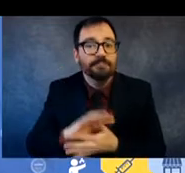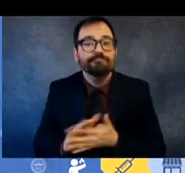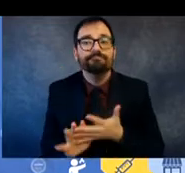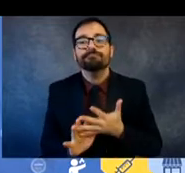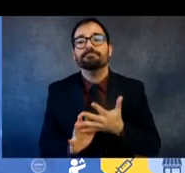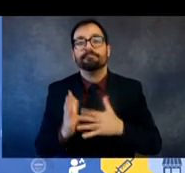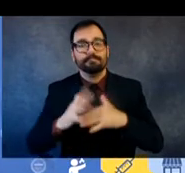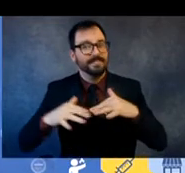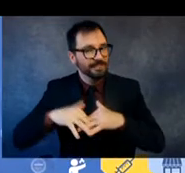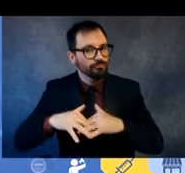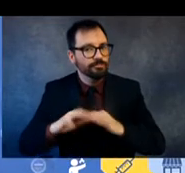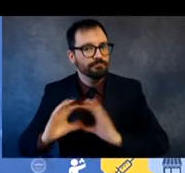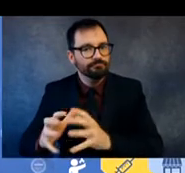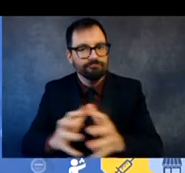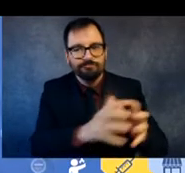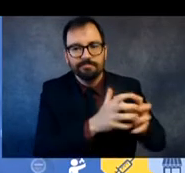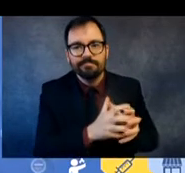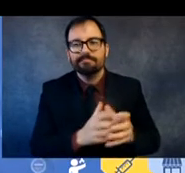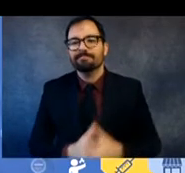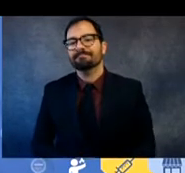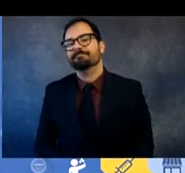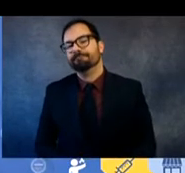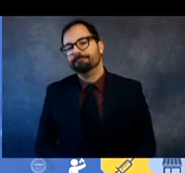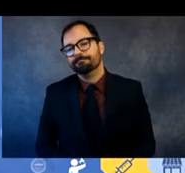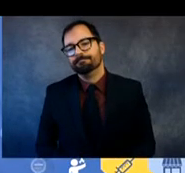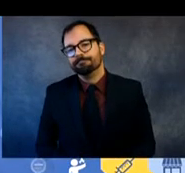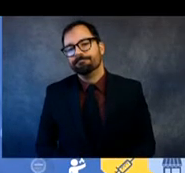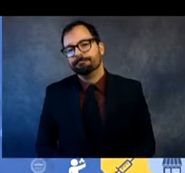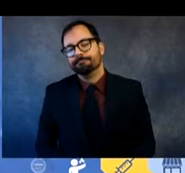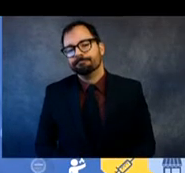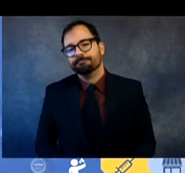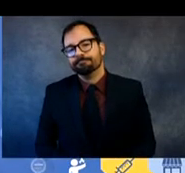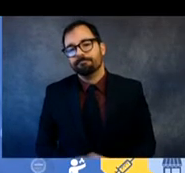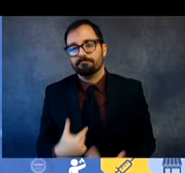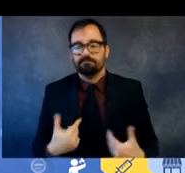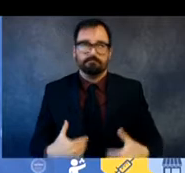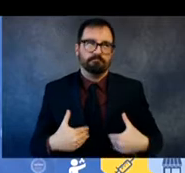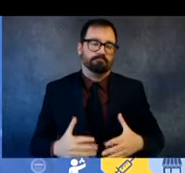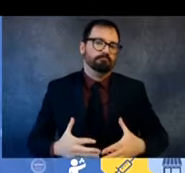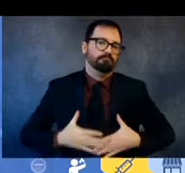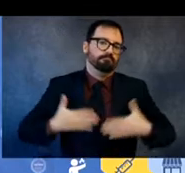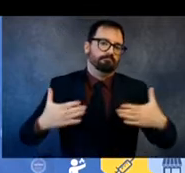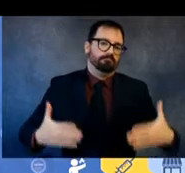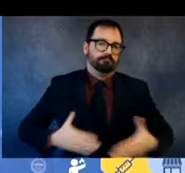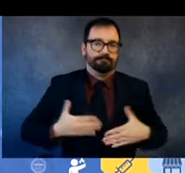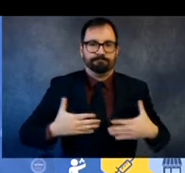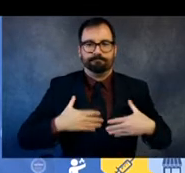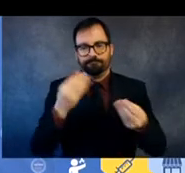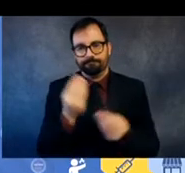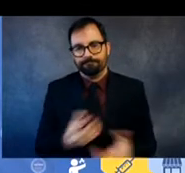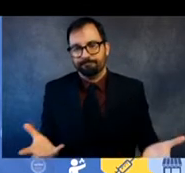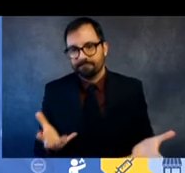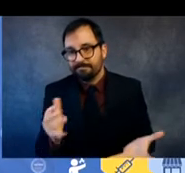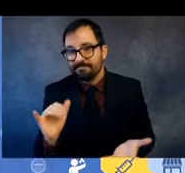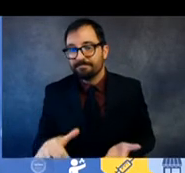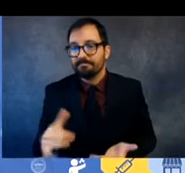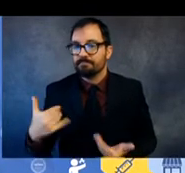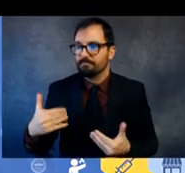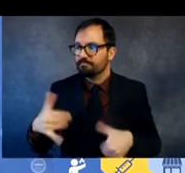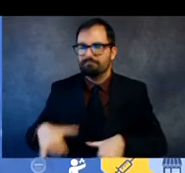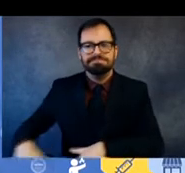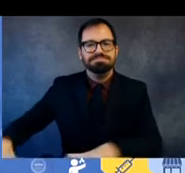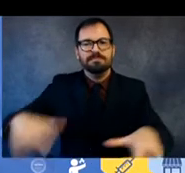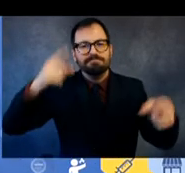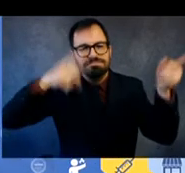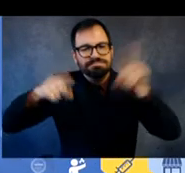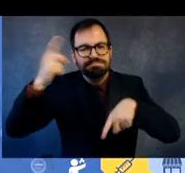I'm very happy to say that we were able to get wide agreement, at least in the Democratic caucus and